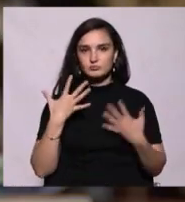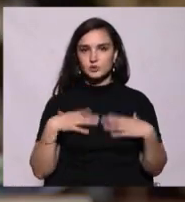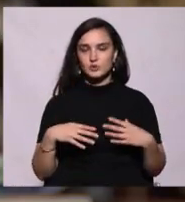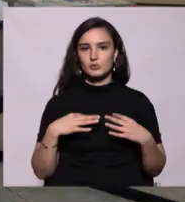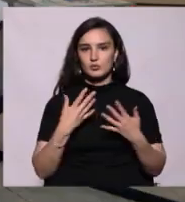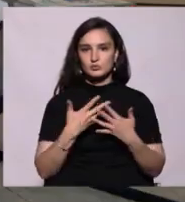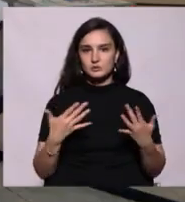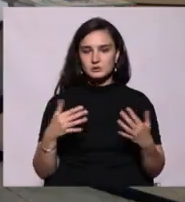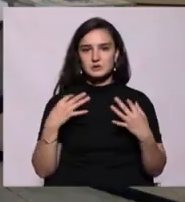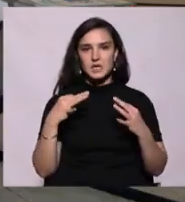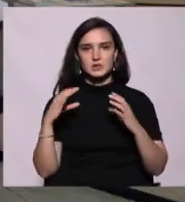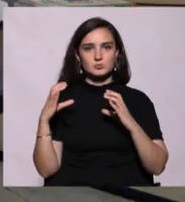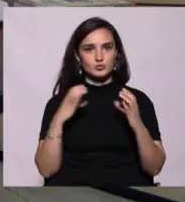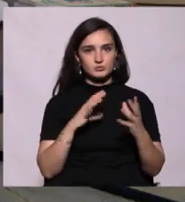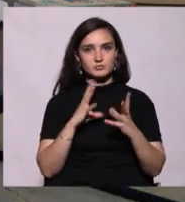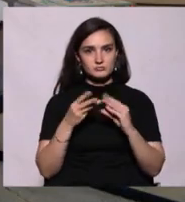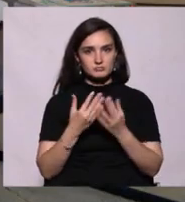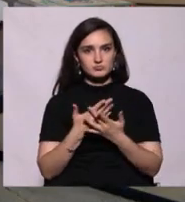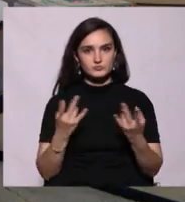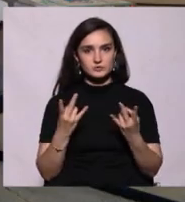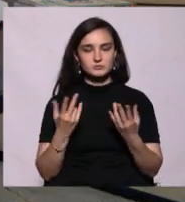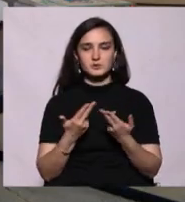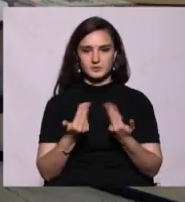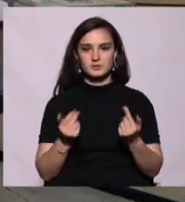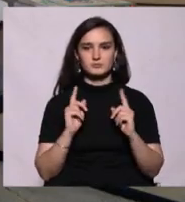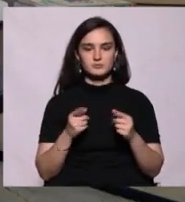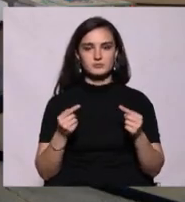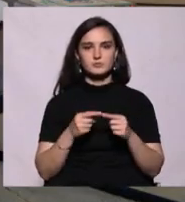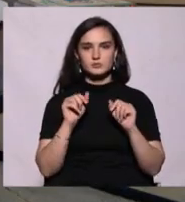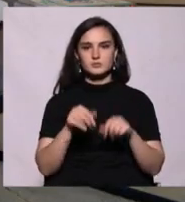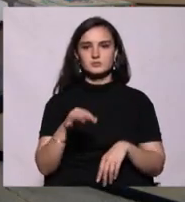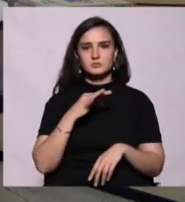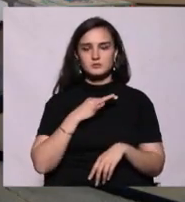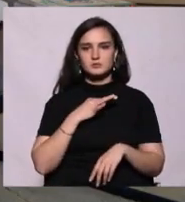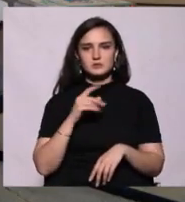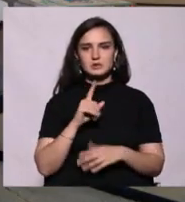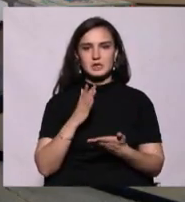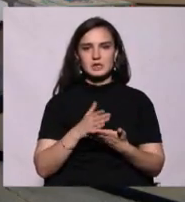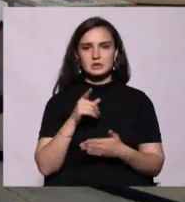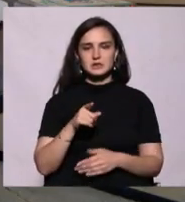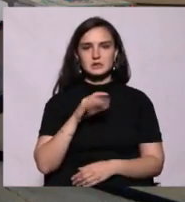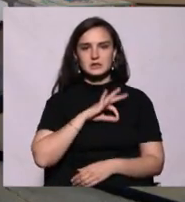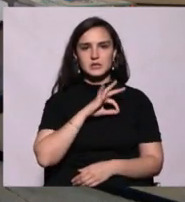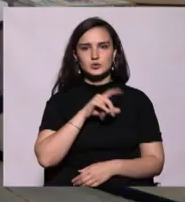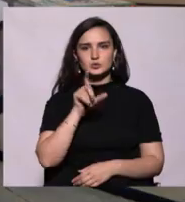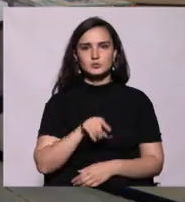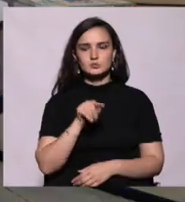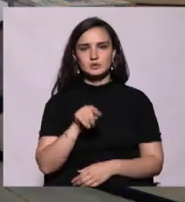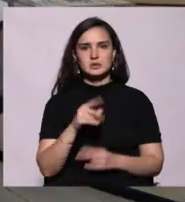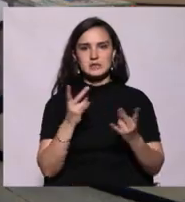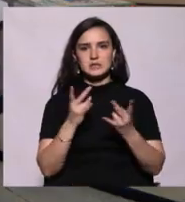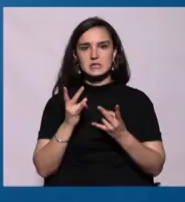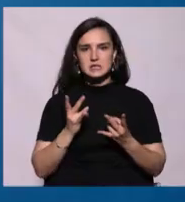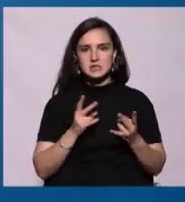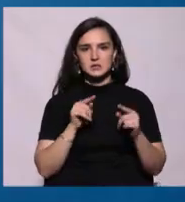clothing, transportation. That's right. Can you tell us what customer needs are then?